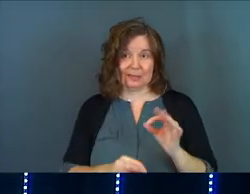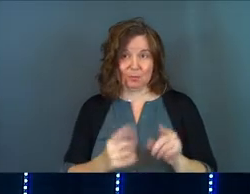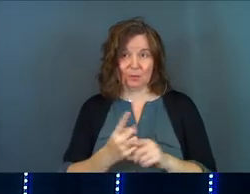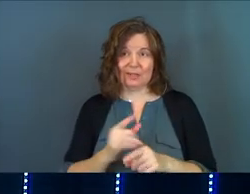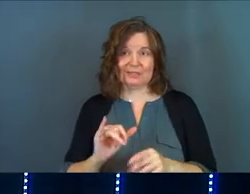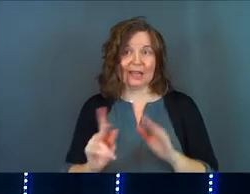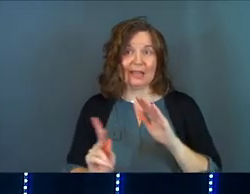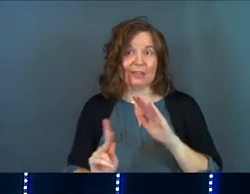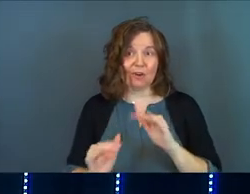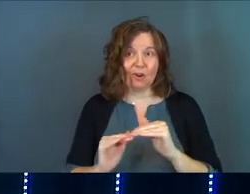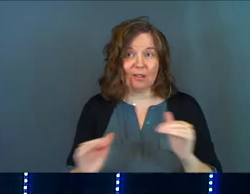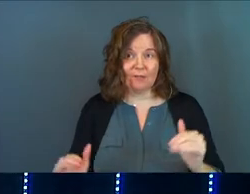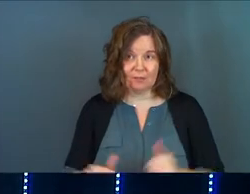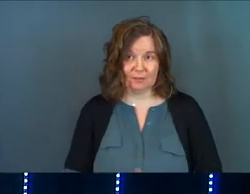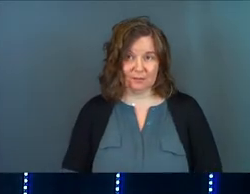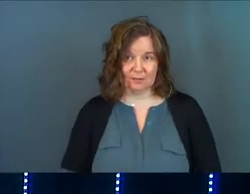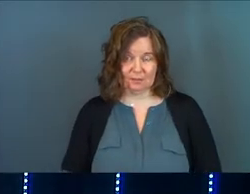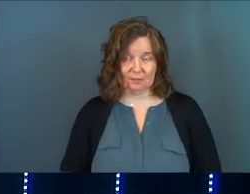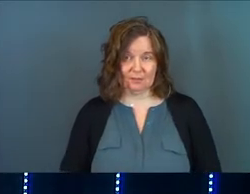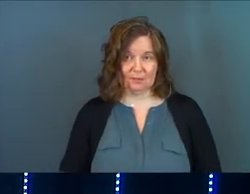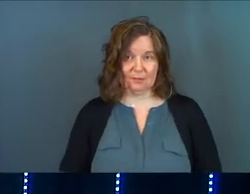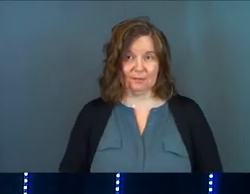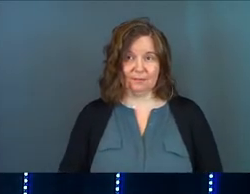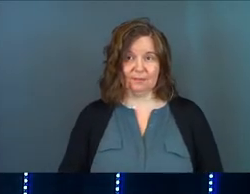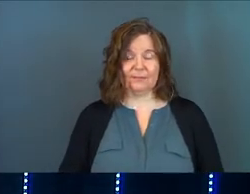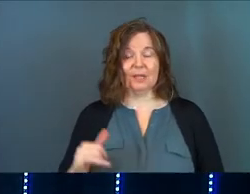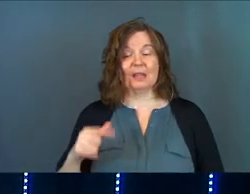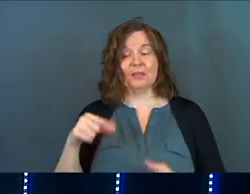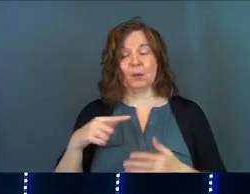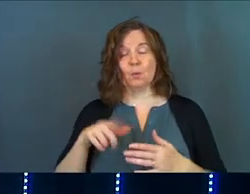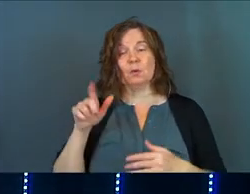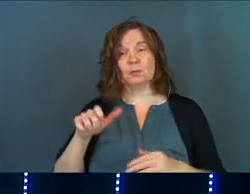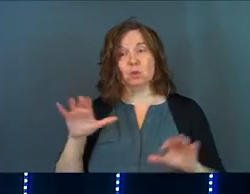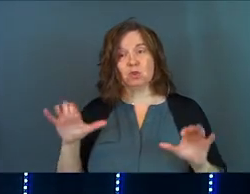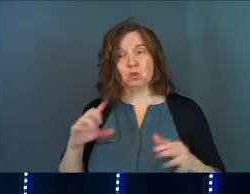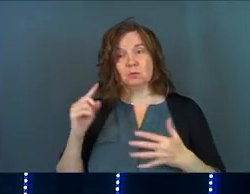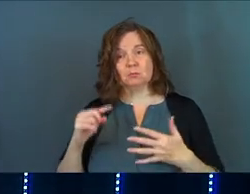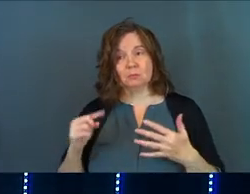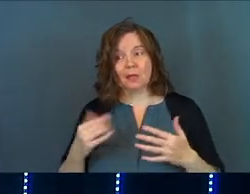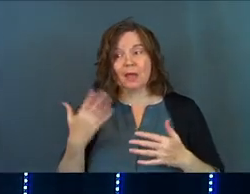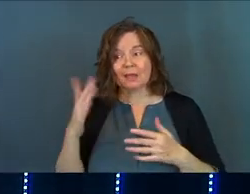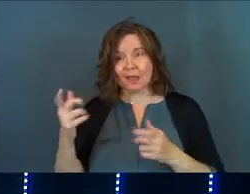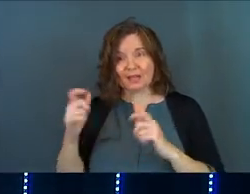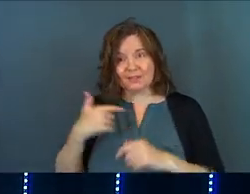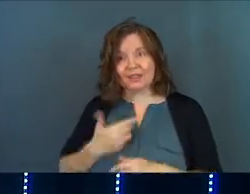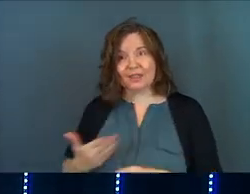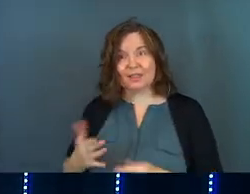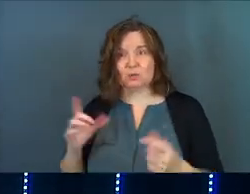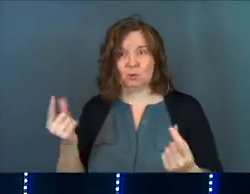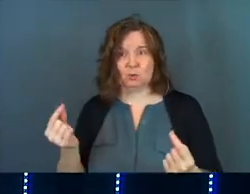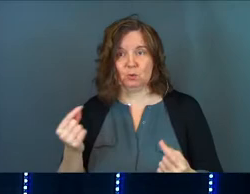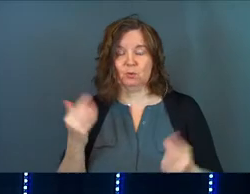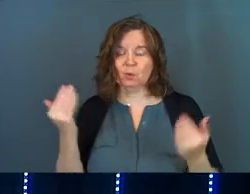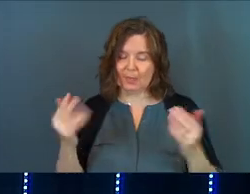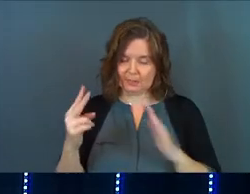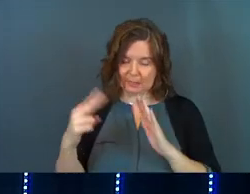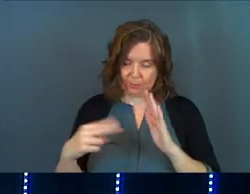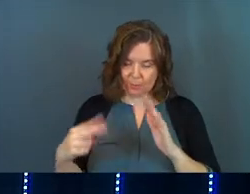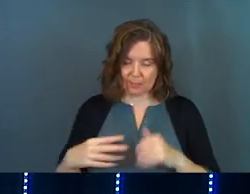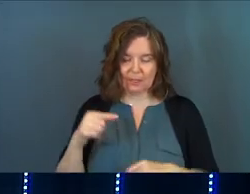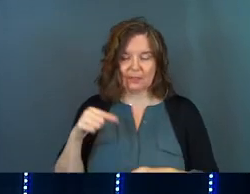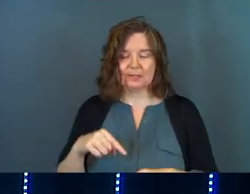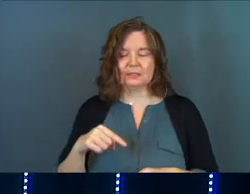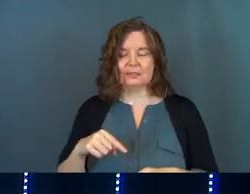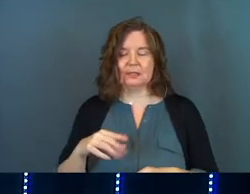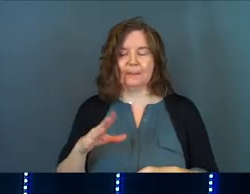right? It's like kindergarten level. It's like, and this is what we're supposed to do. And God gave us this thing to do. So let's keep reading.